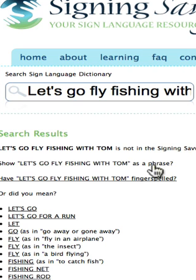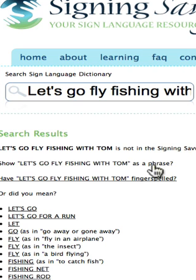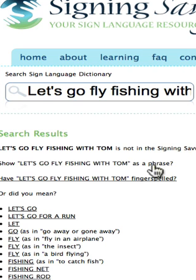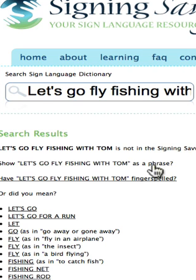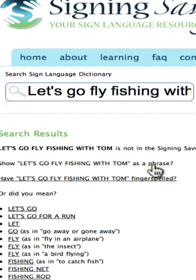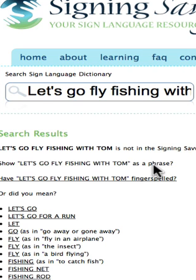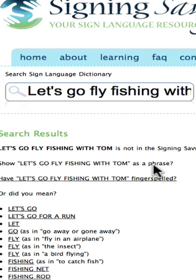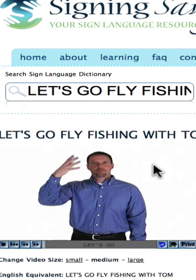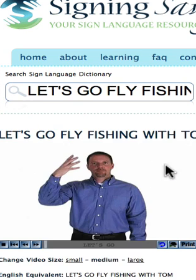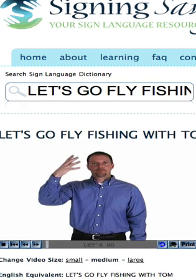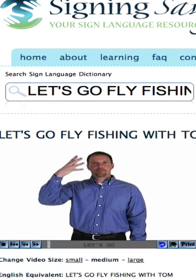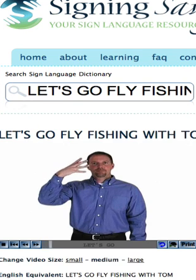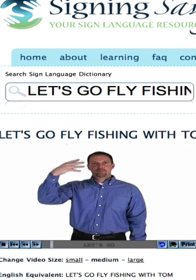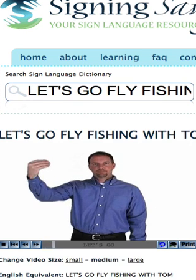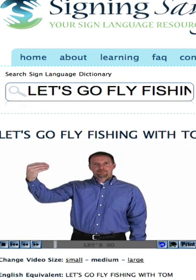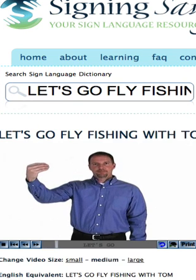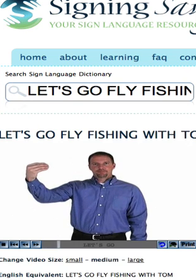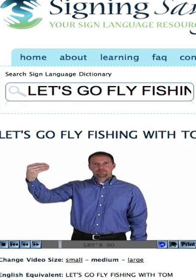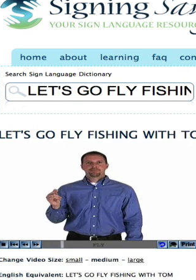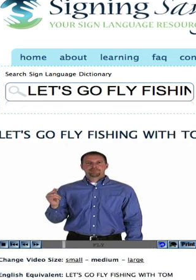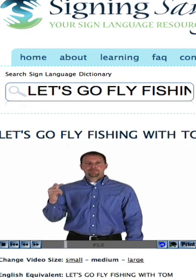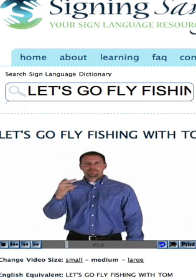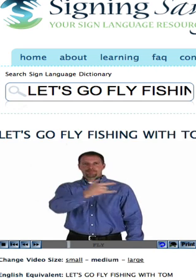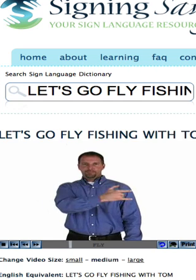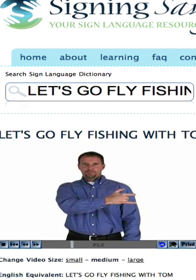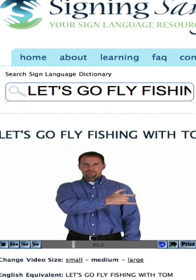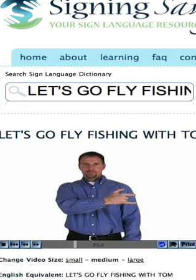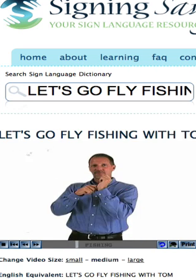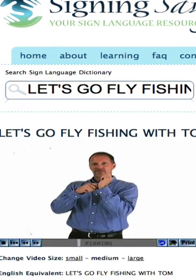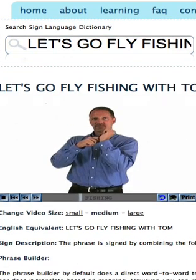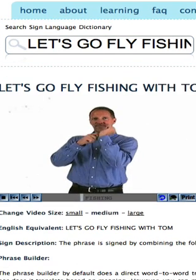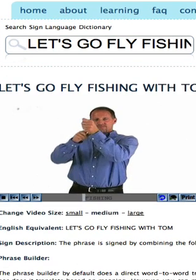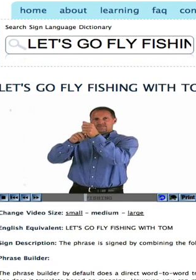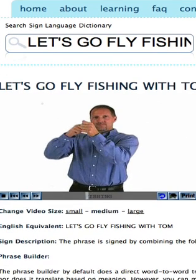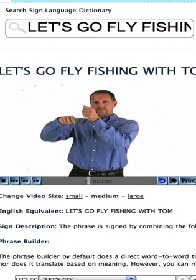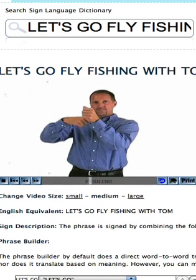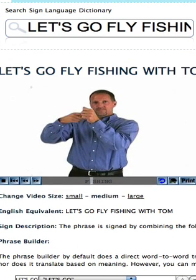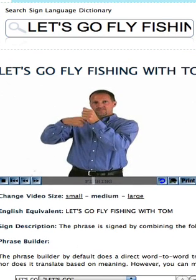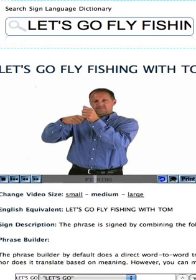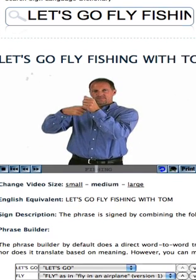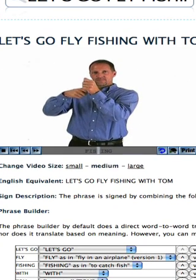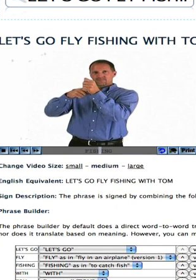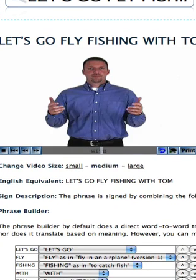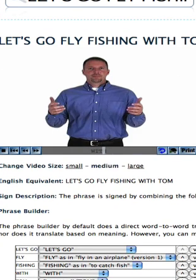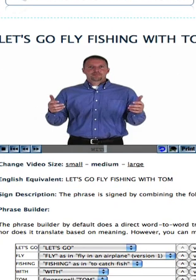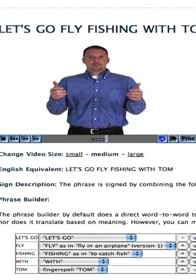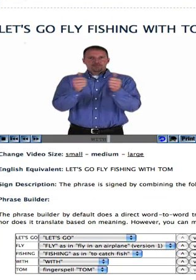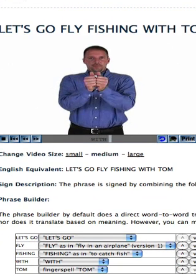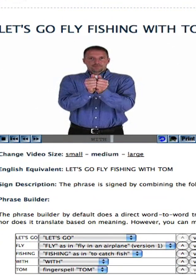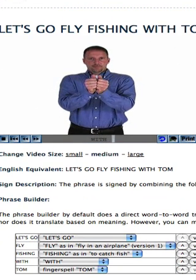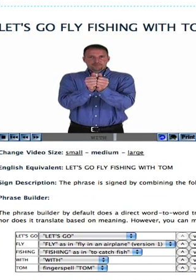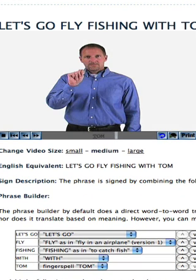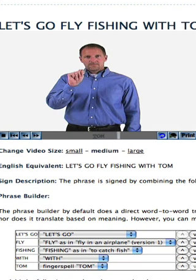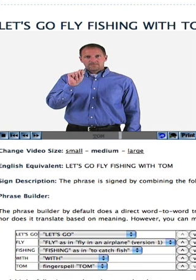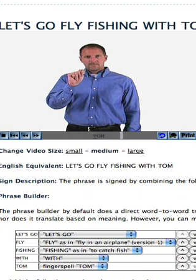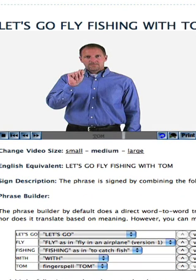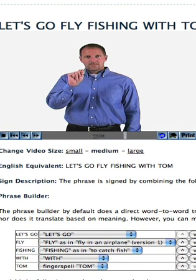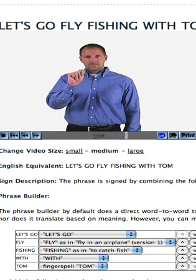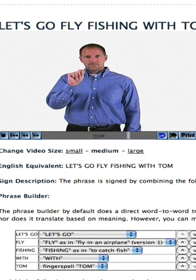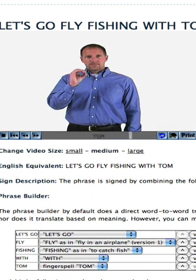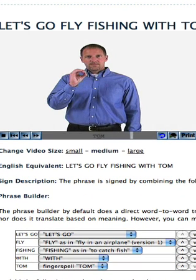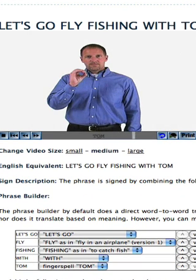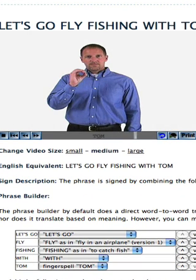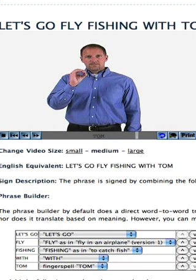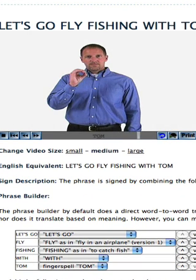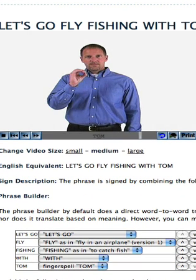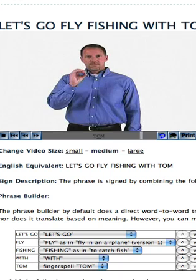on Show the Phrase, and I'll see the resulting video. And let me scroll down, once again, to the tools. Now